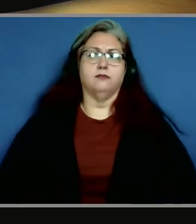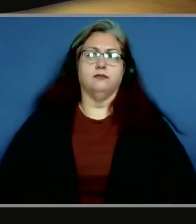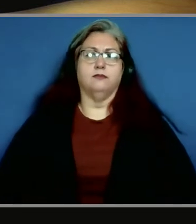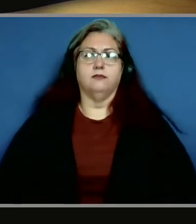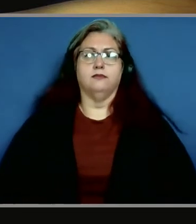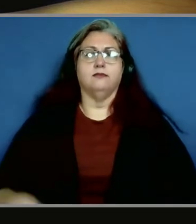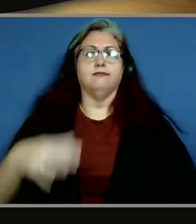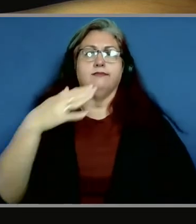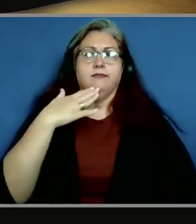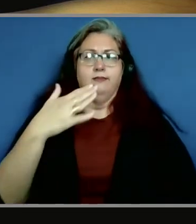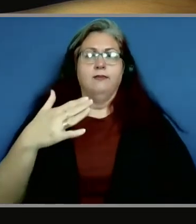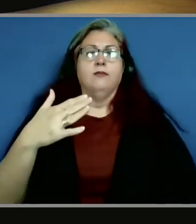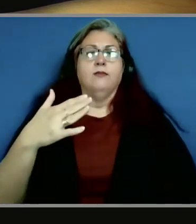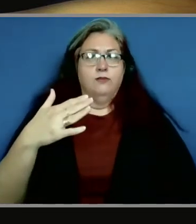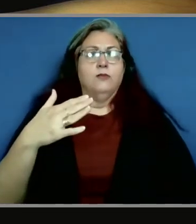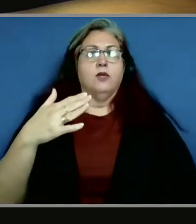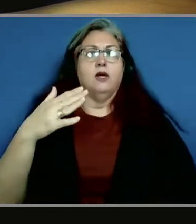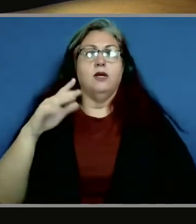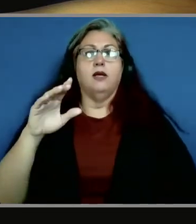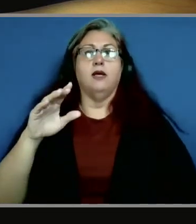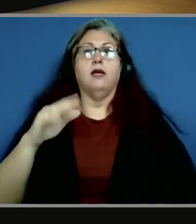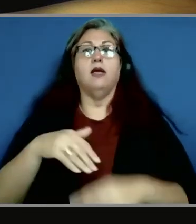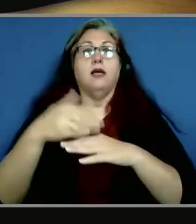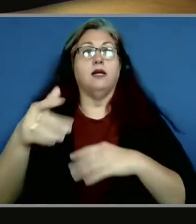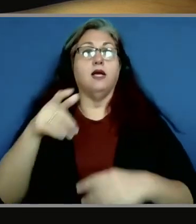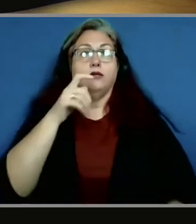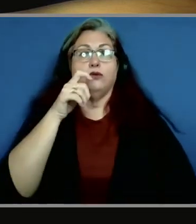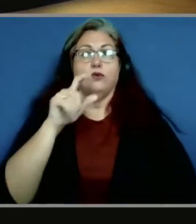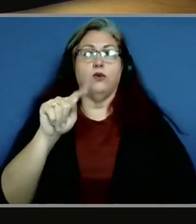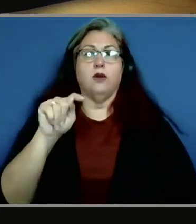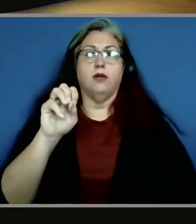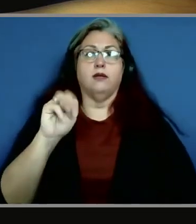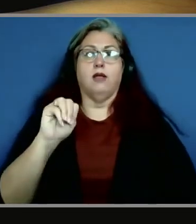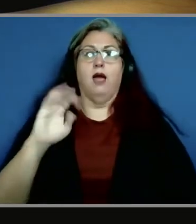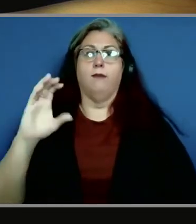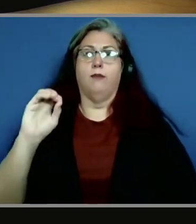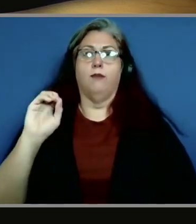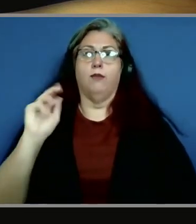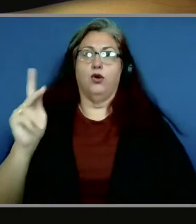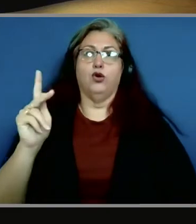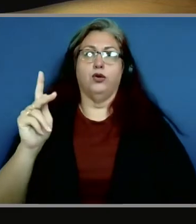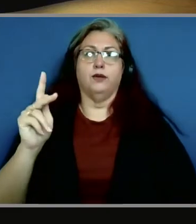Thank you. Let's go now to Tom Cook.